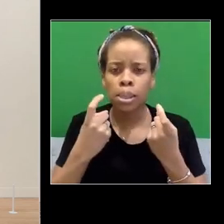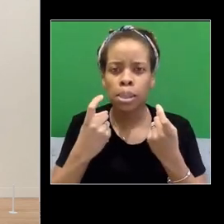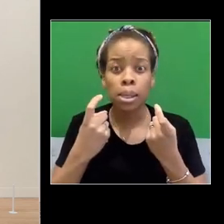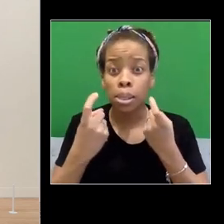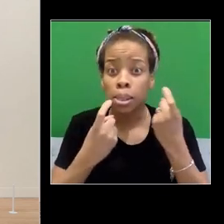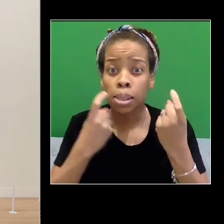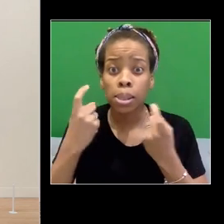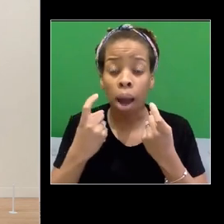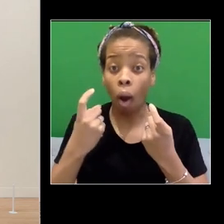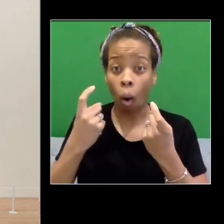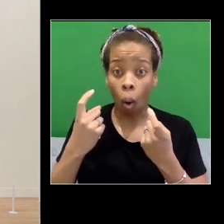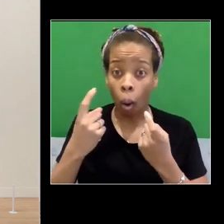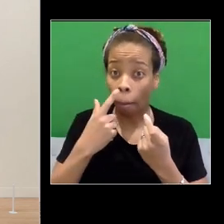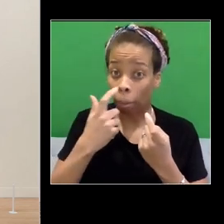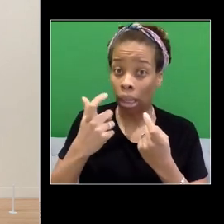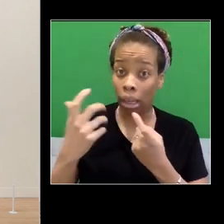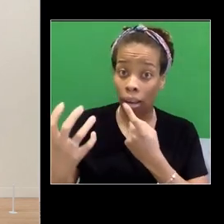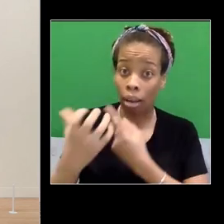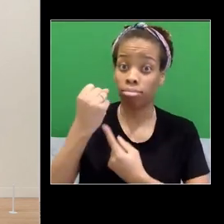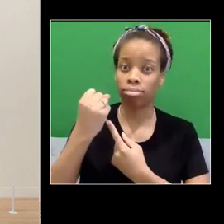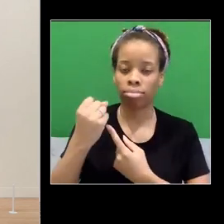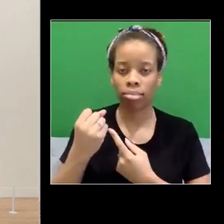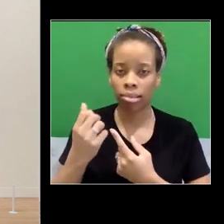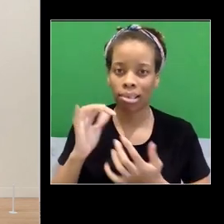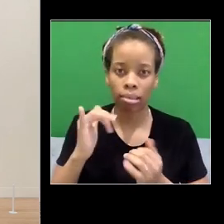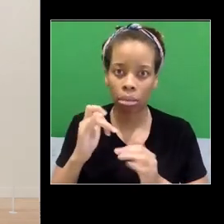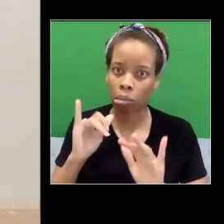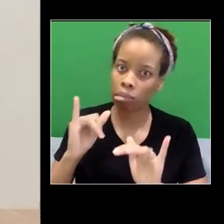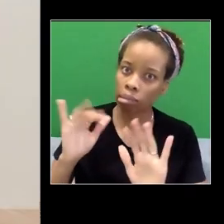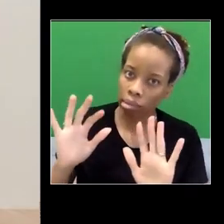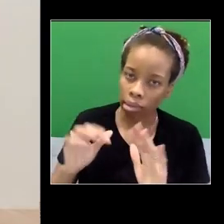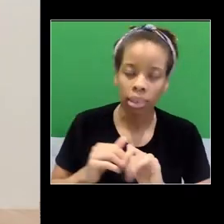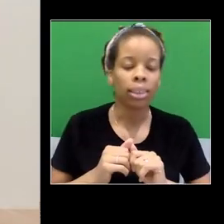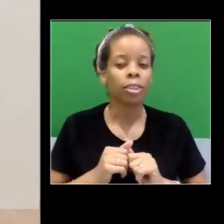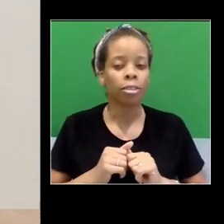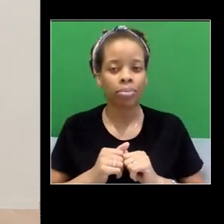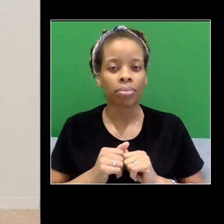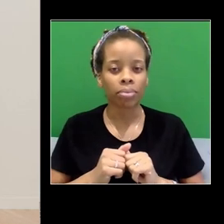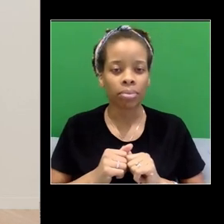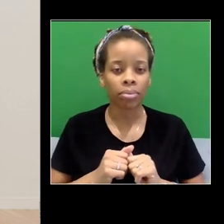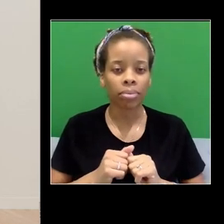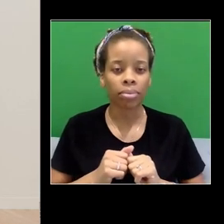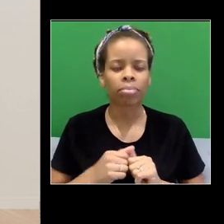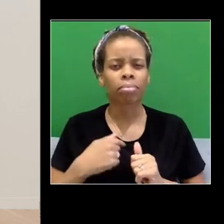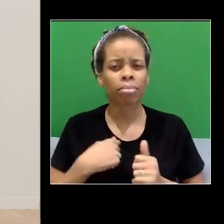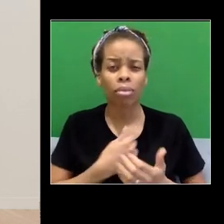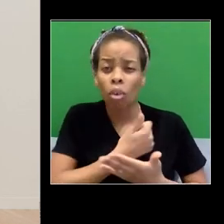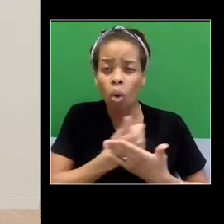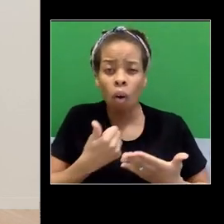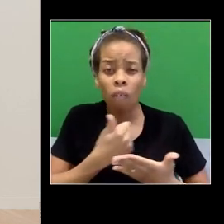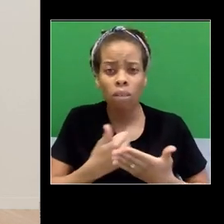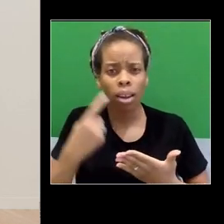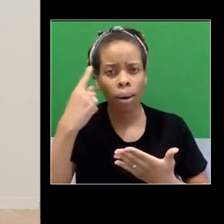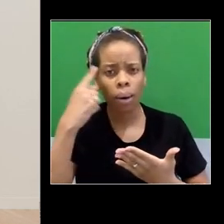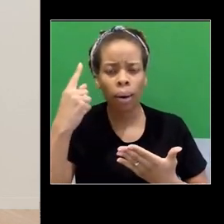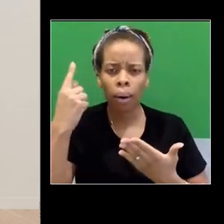surprise myself, which is always a bad thing to try and do. But I think a lot about those,